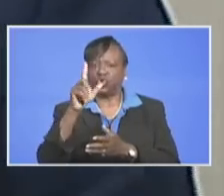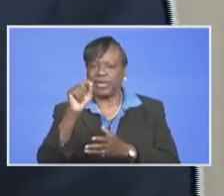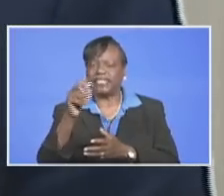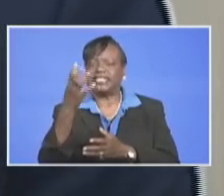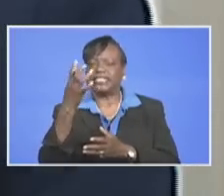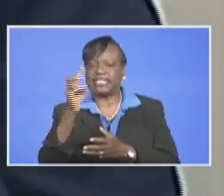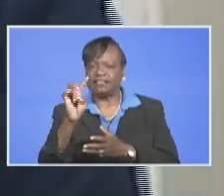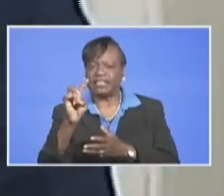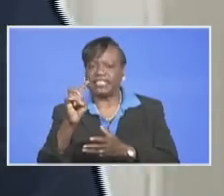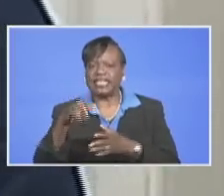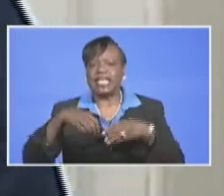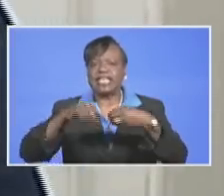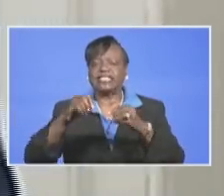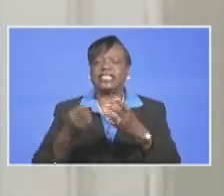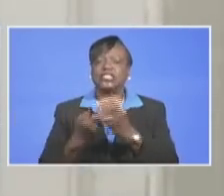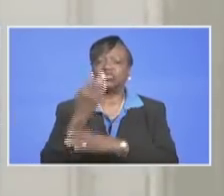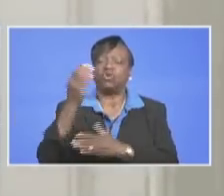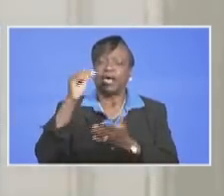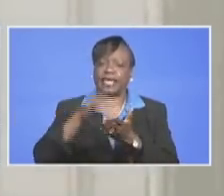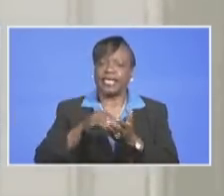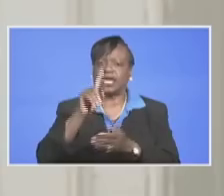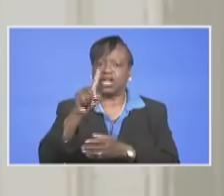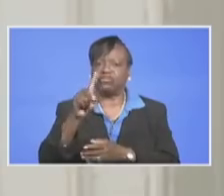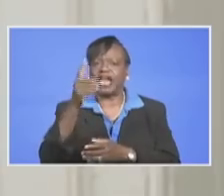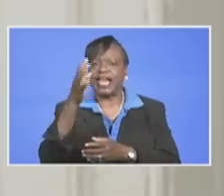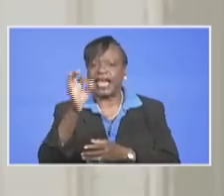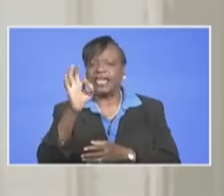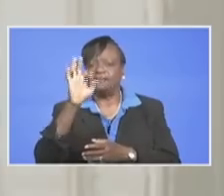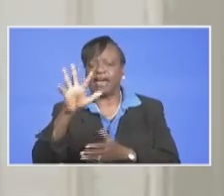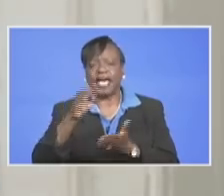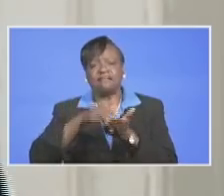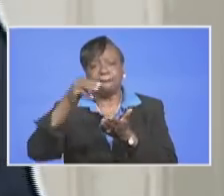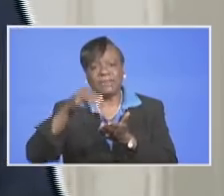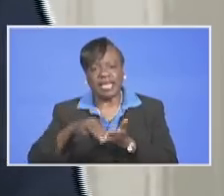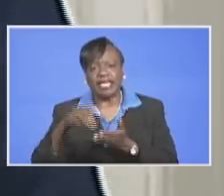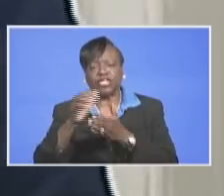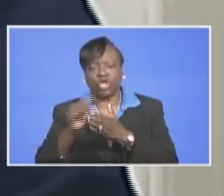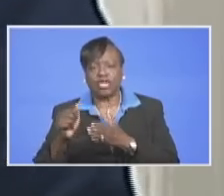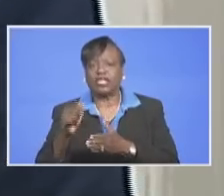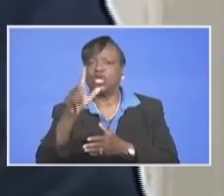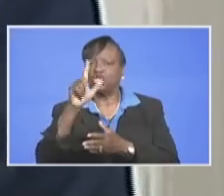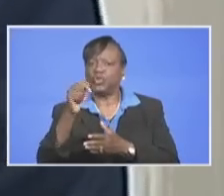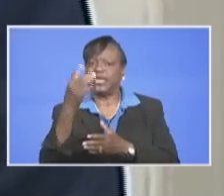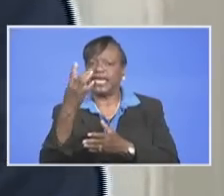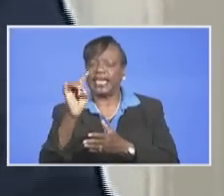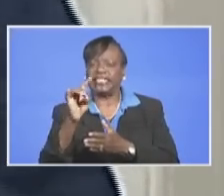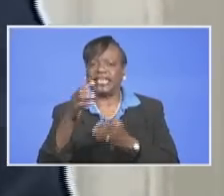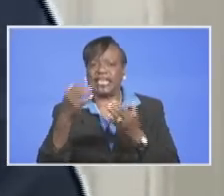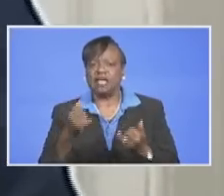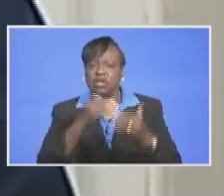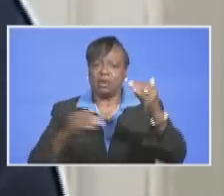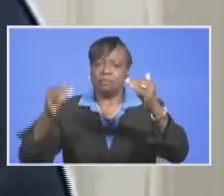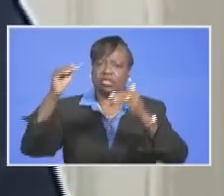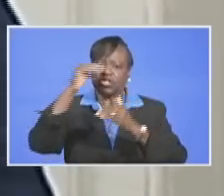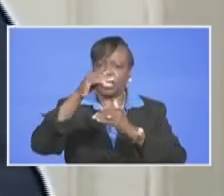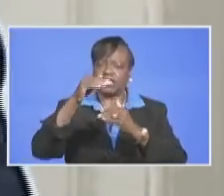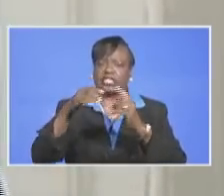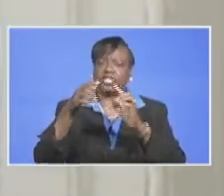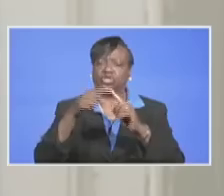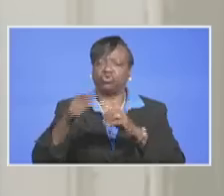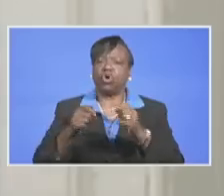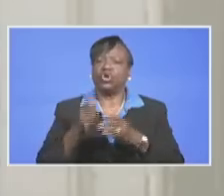2017, their sales grew another $20 million to $195 million. And in 2018, their sales are projected to grow another $20 million